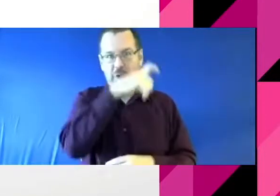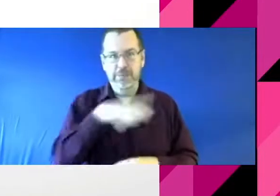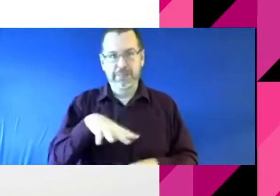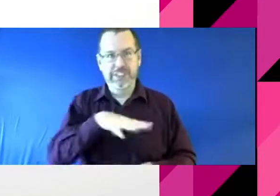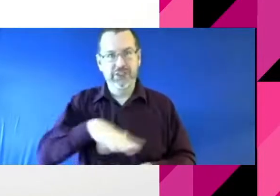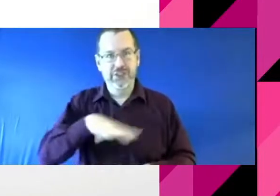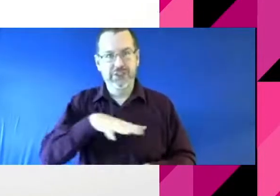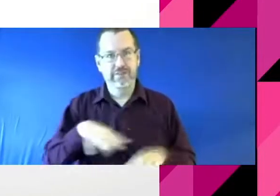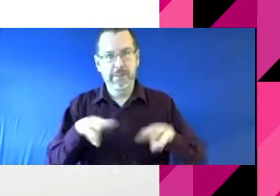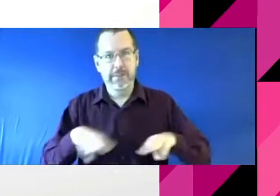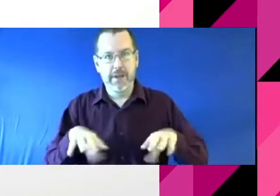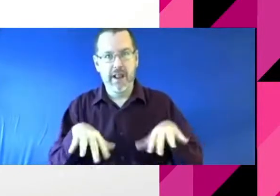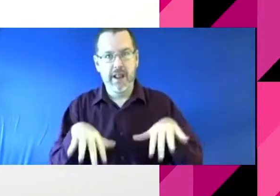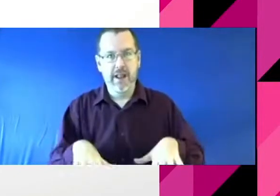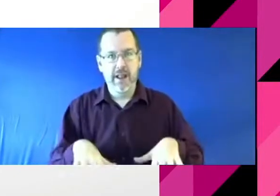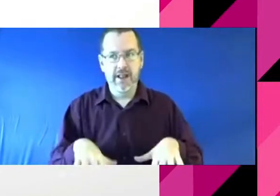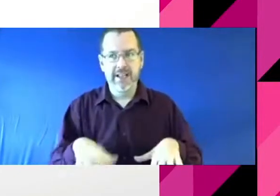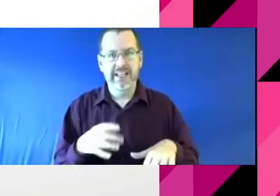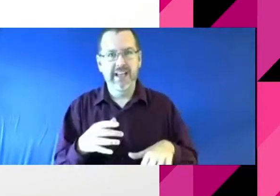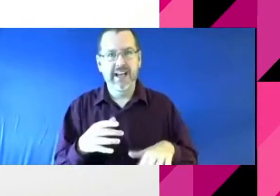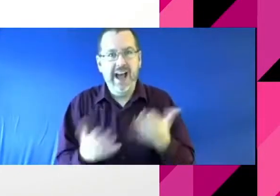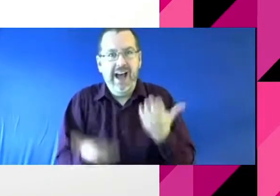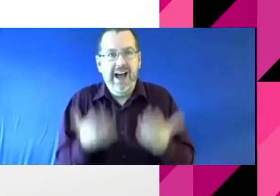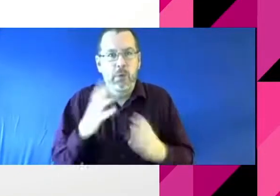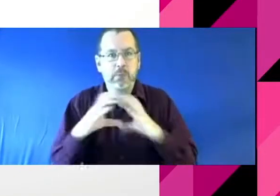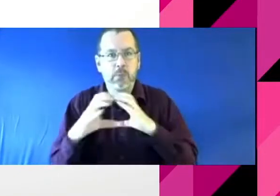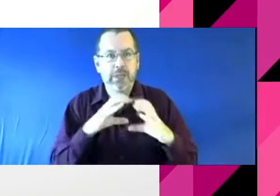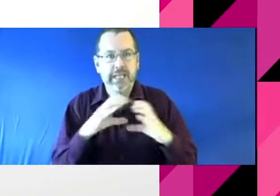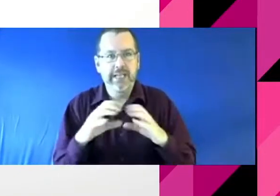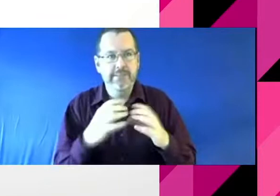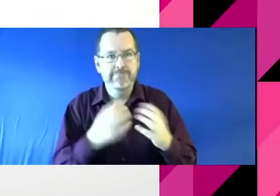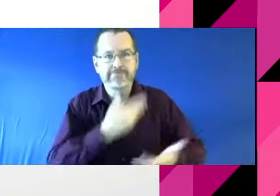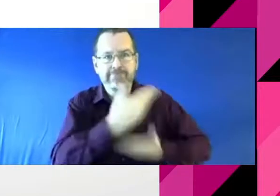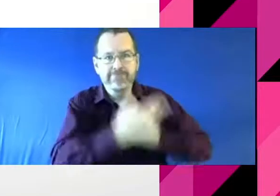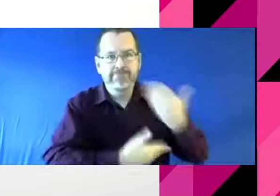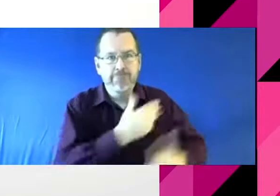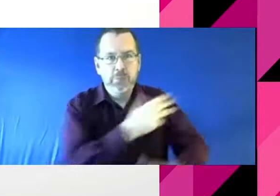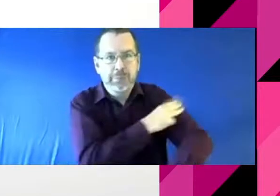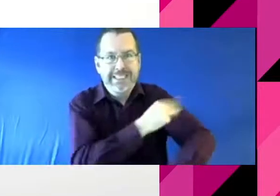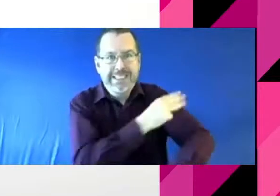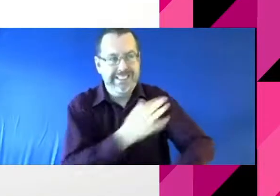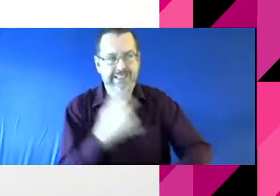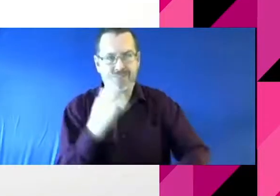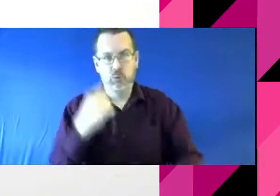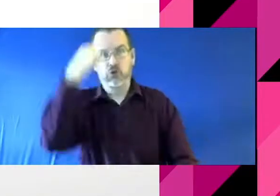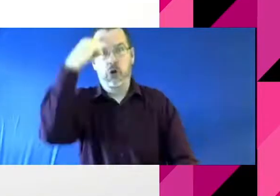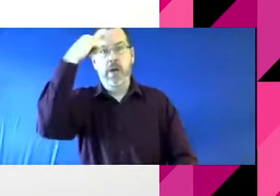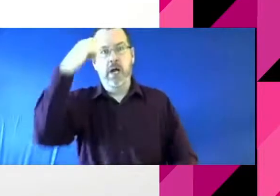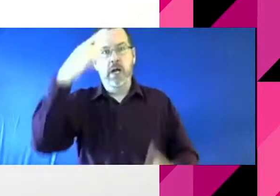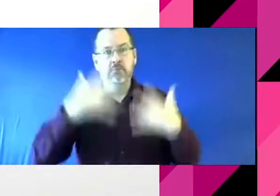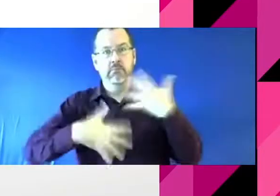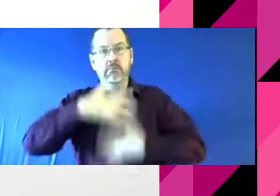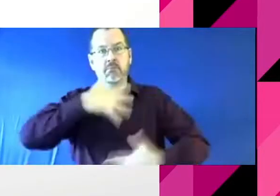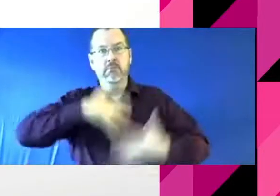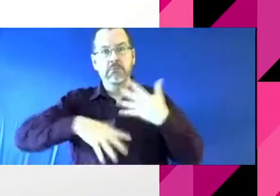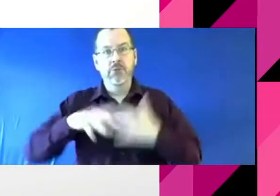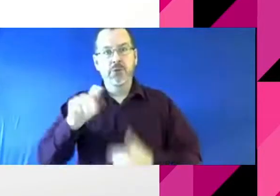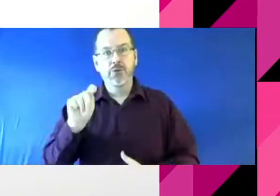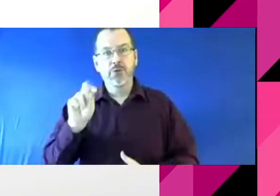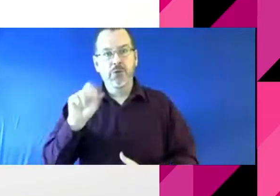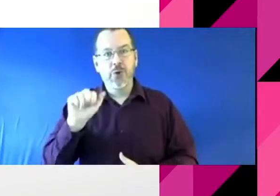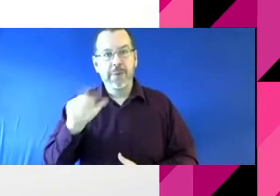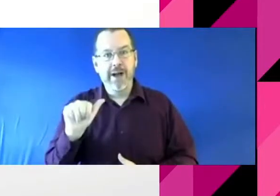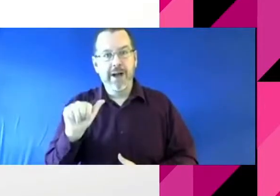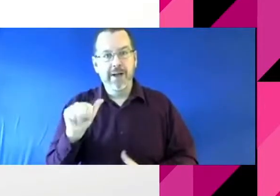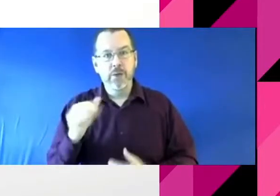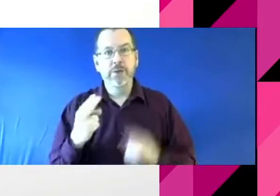impossible to be able to communicate with the police if you're in a traumatized state. And the police need to be able to recognise it and indeed get people